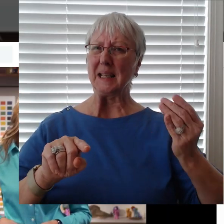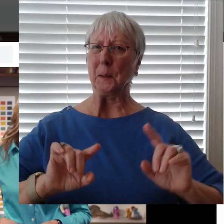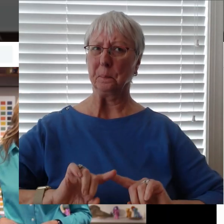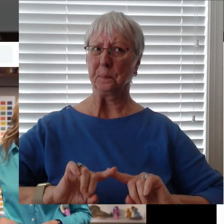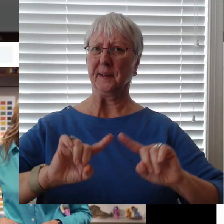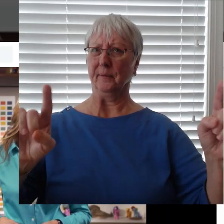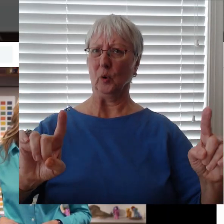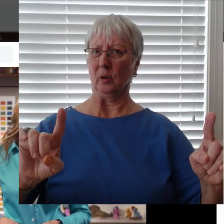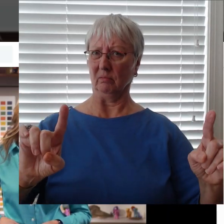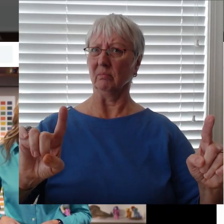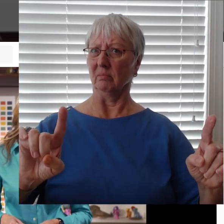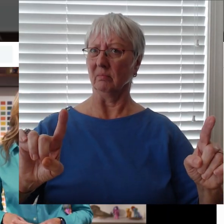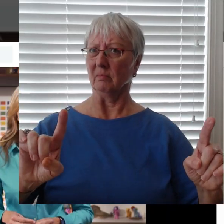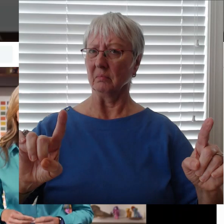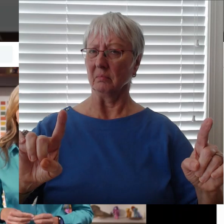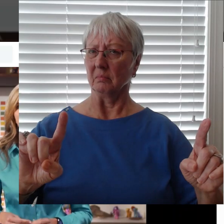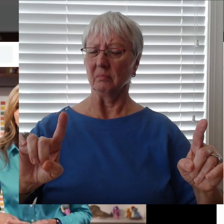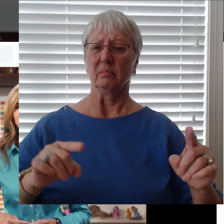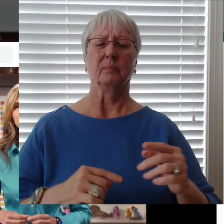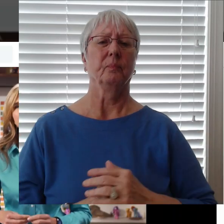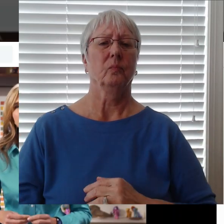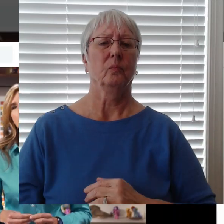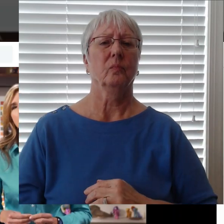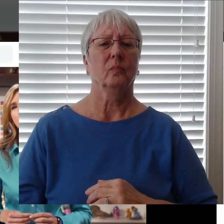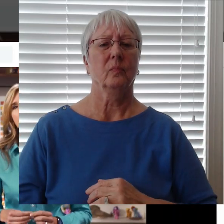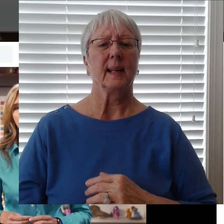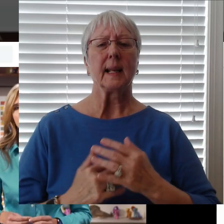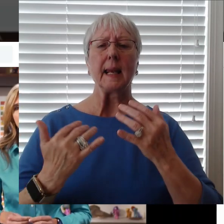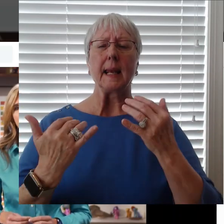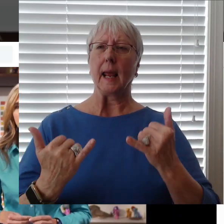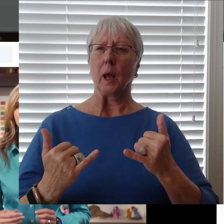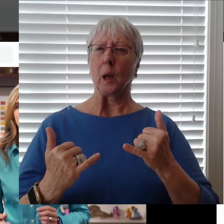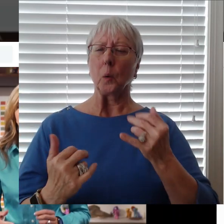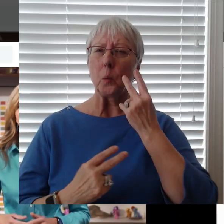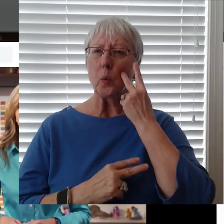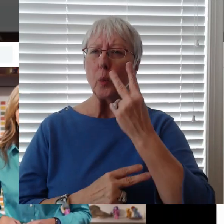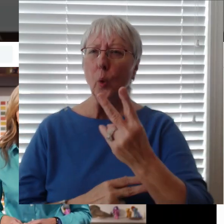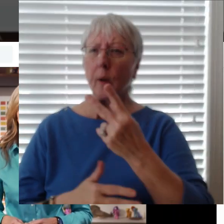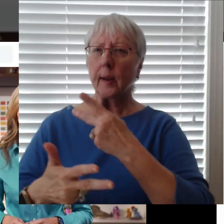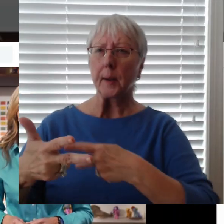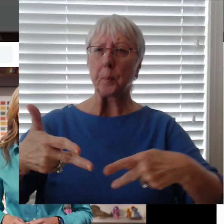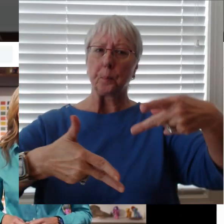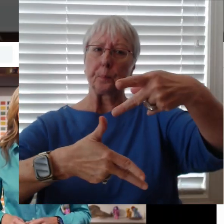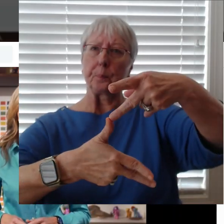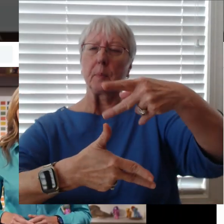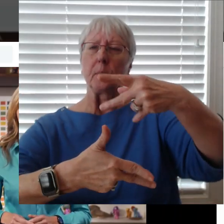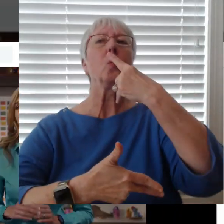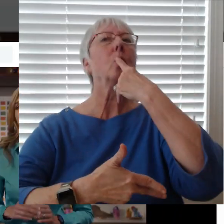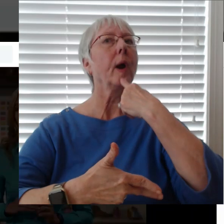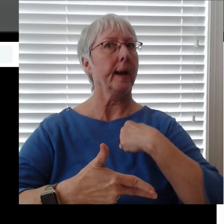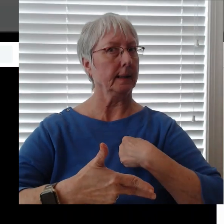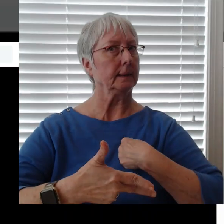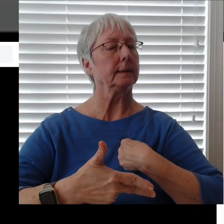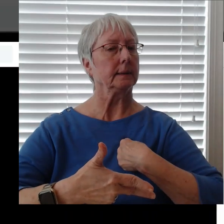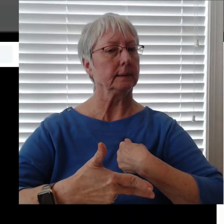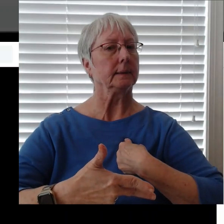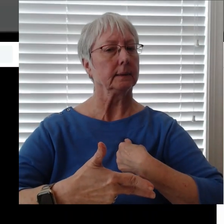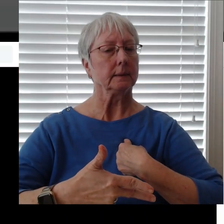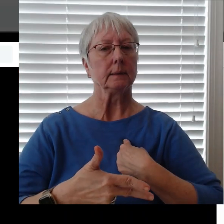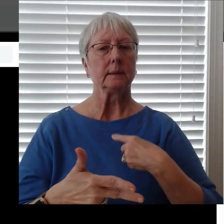eye. Let's look at the variety of primary reds and then do some color mixing. For